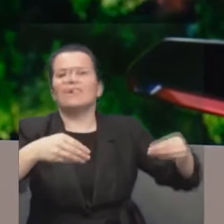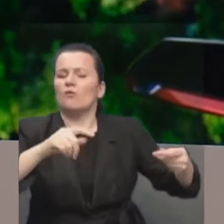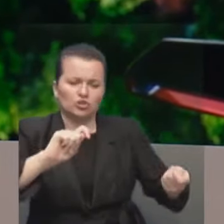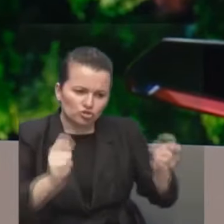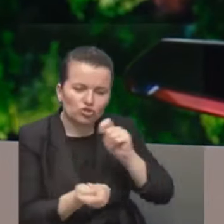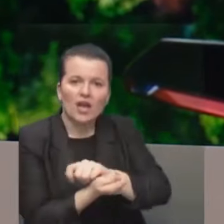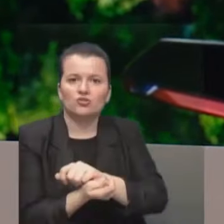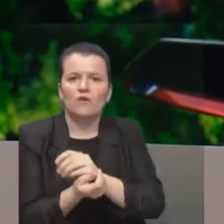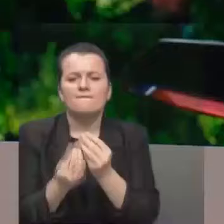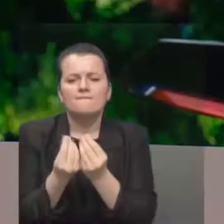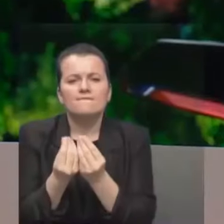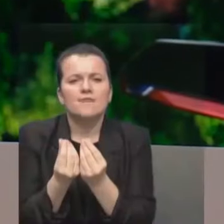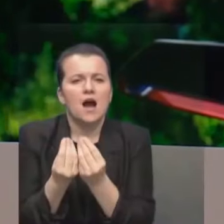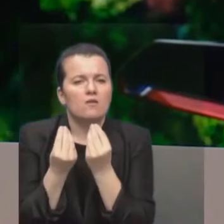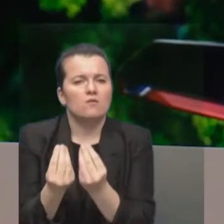than